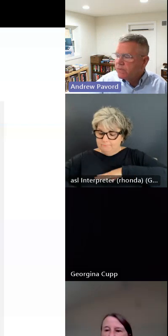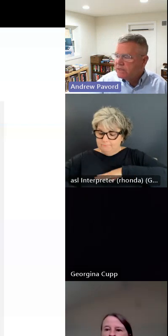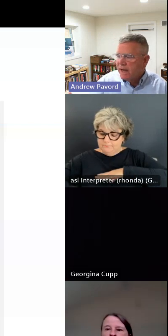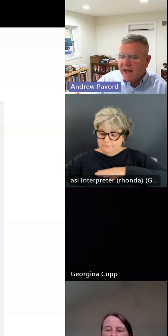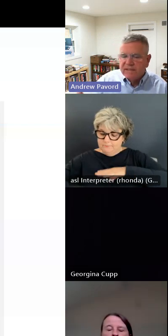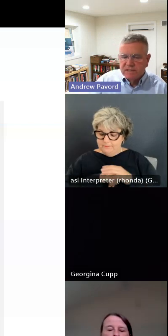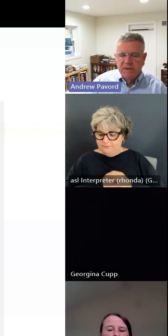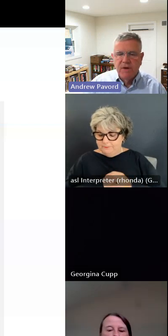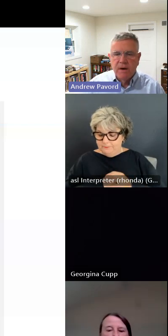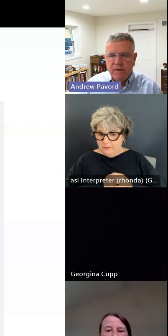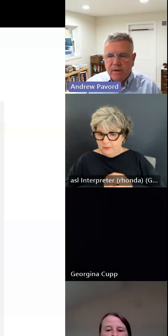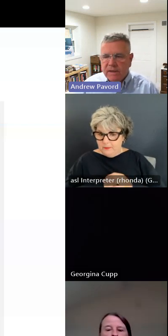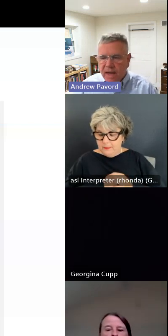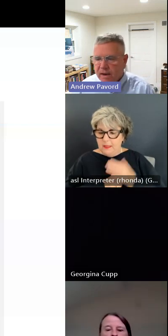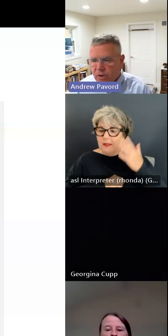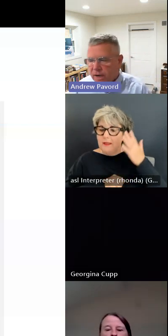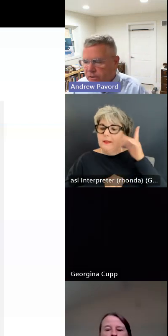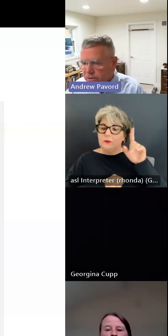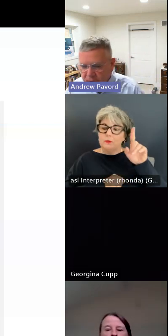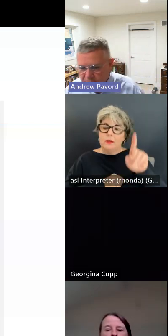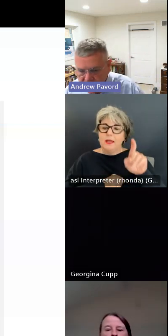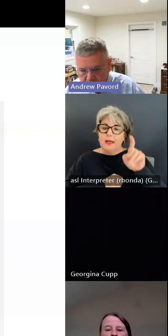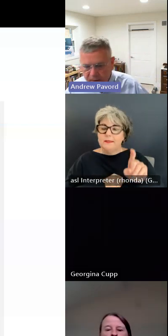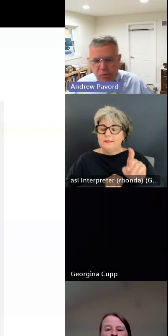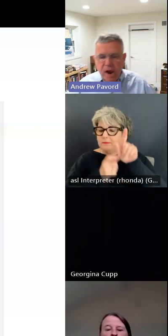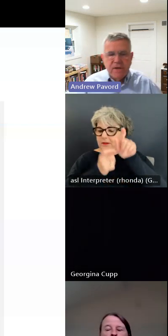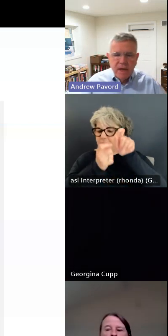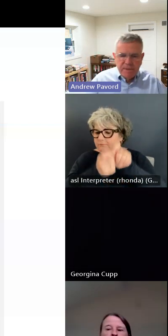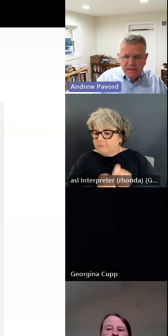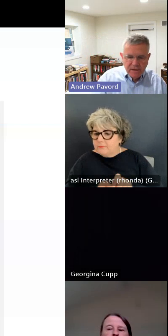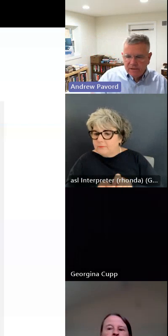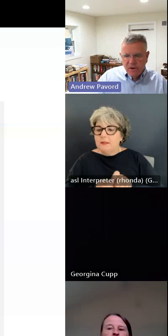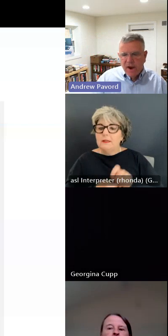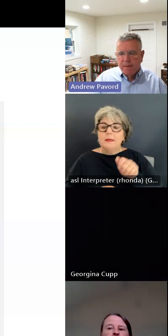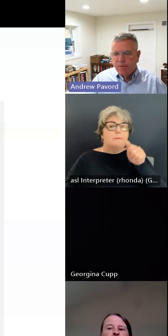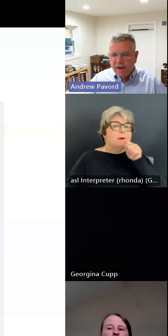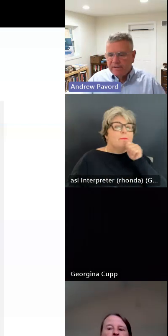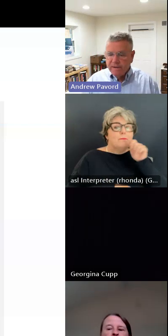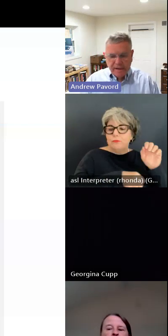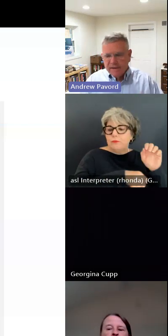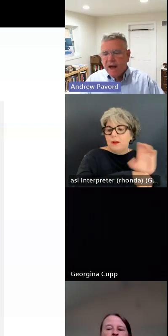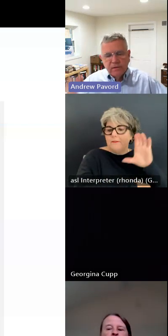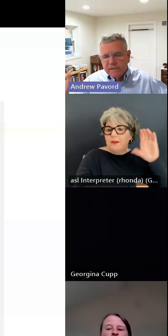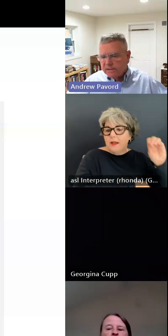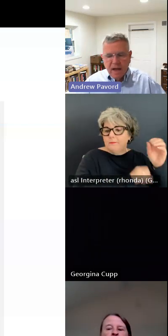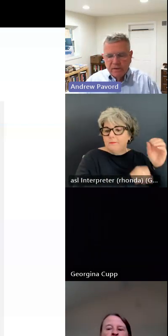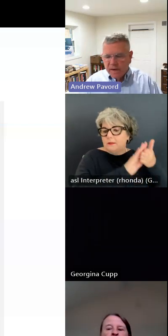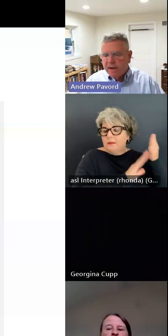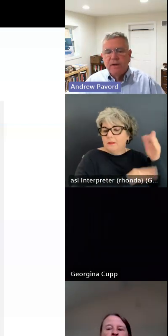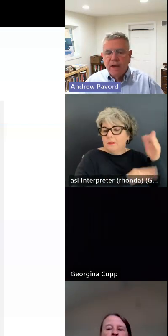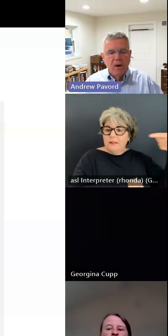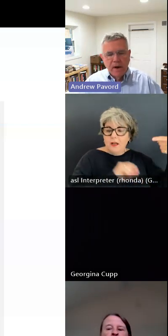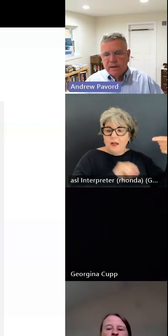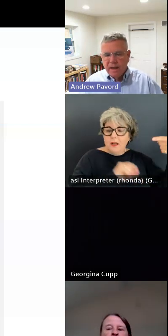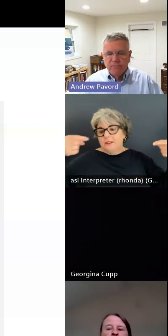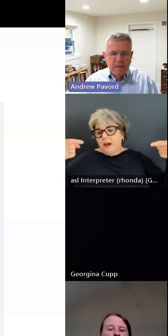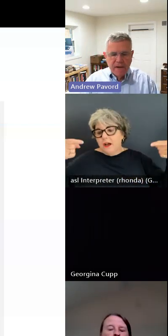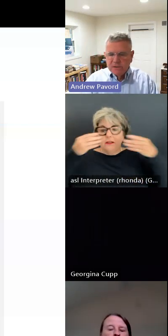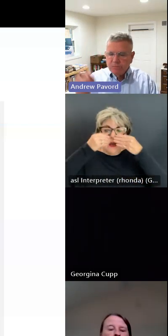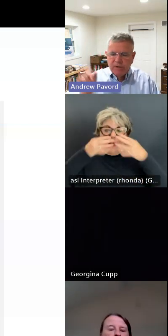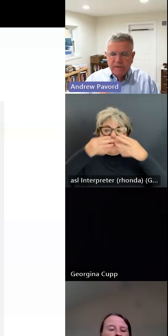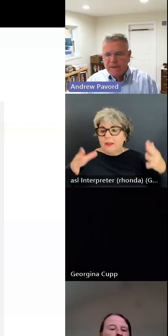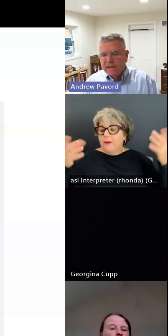So that's the reason it has to be very, very granular. Like in my private company that, I operate, a dollar is a dollar and I don't care where